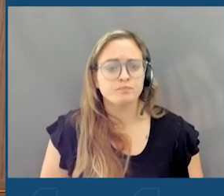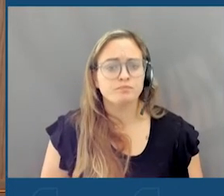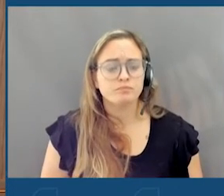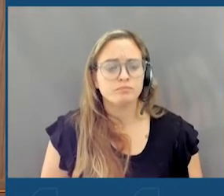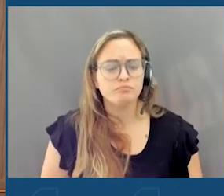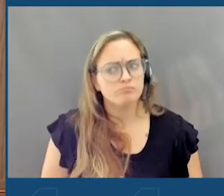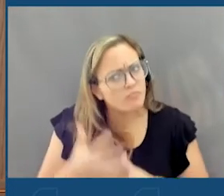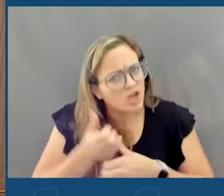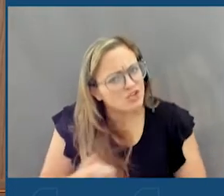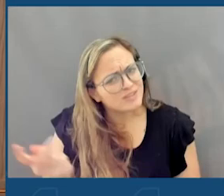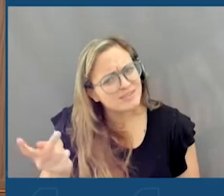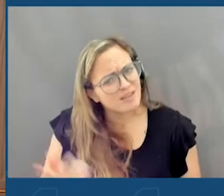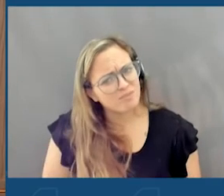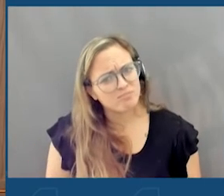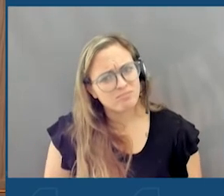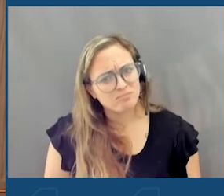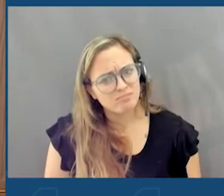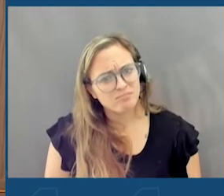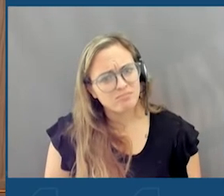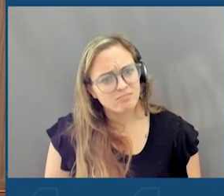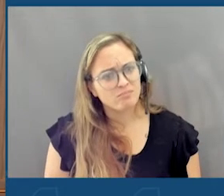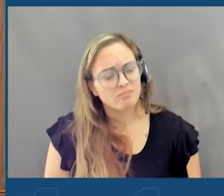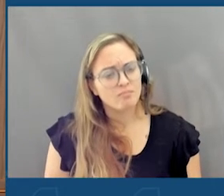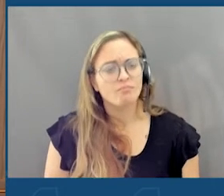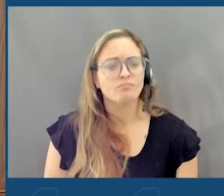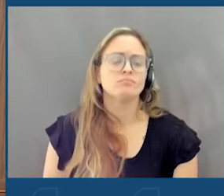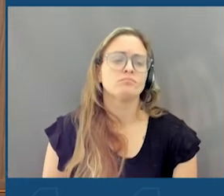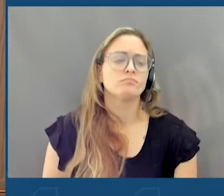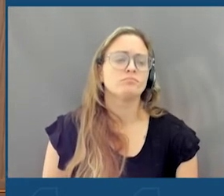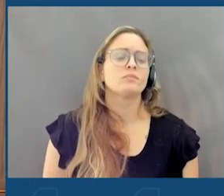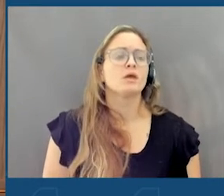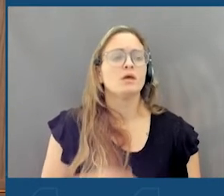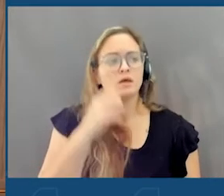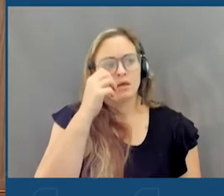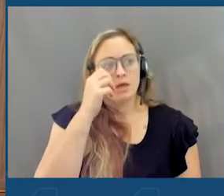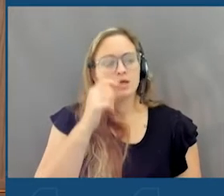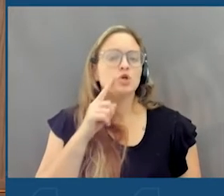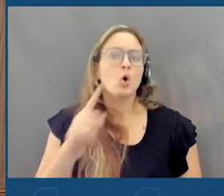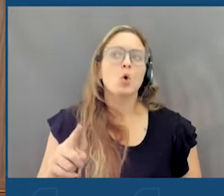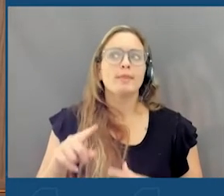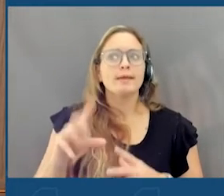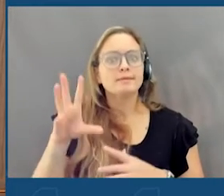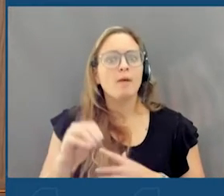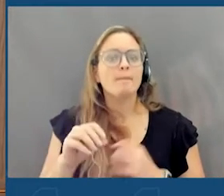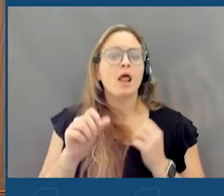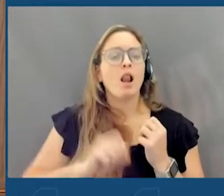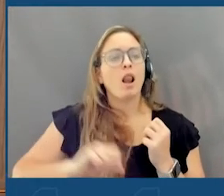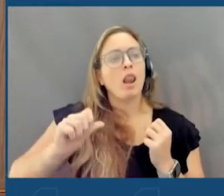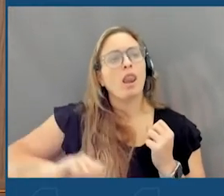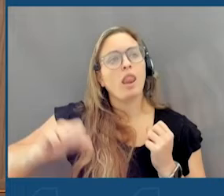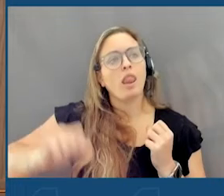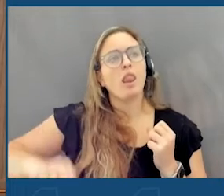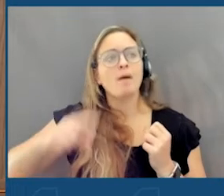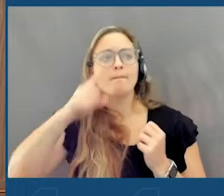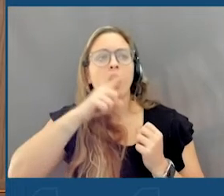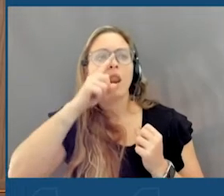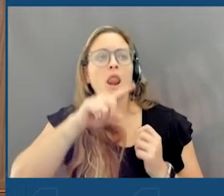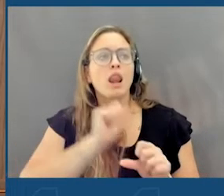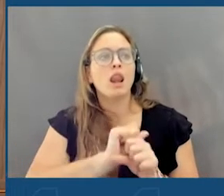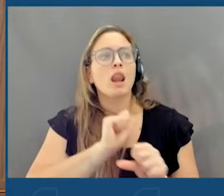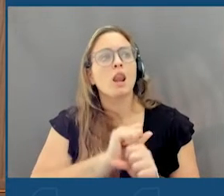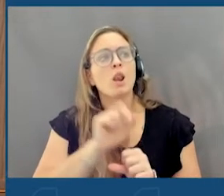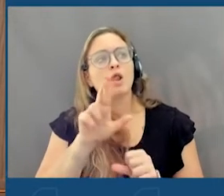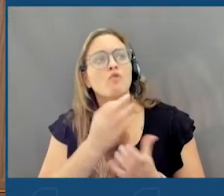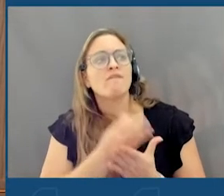people, of course. This company strung us along for months, pretending to work on a